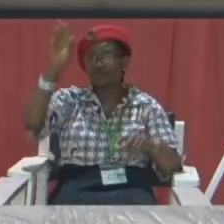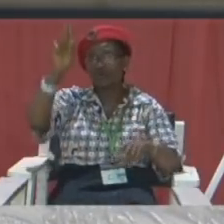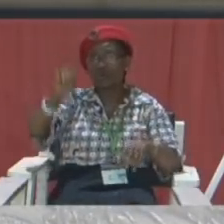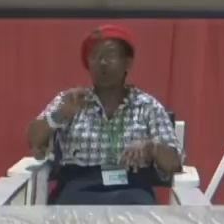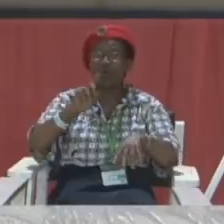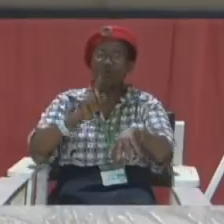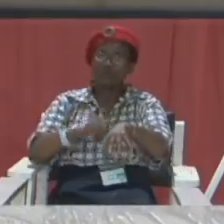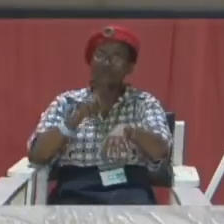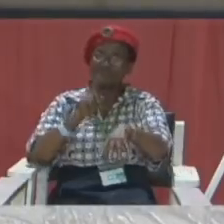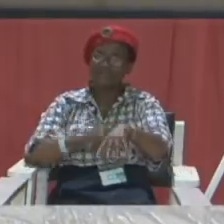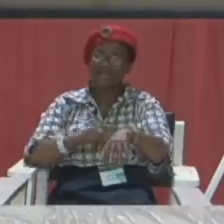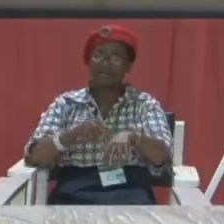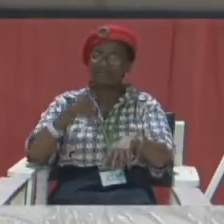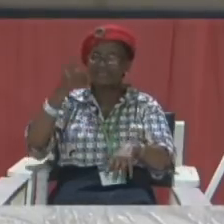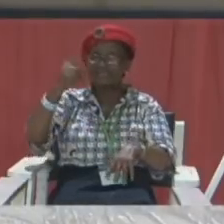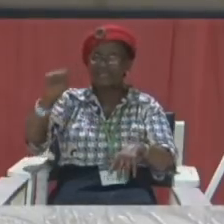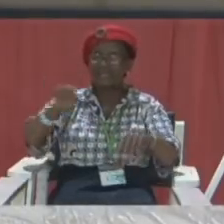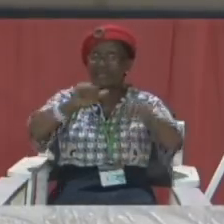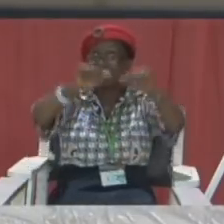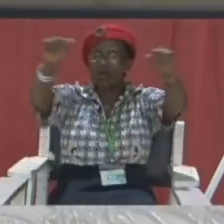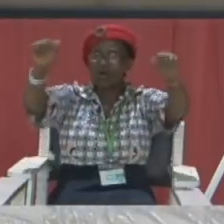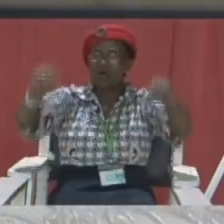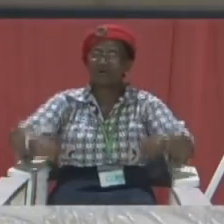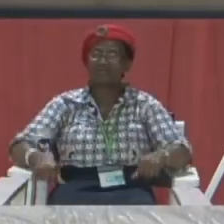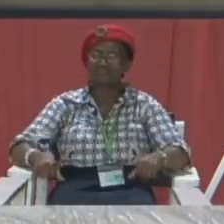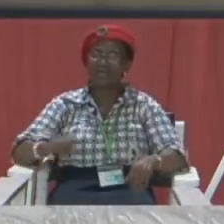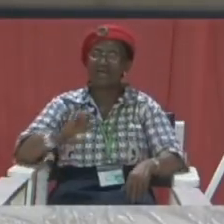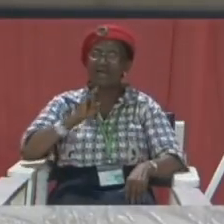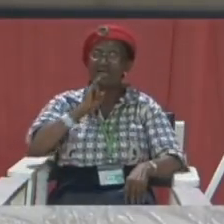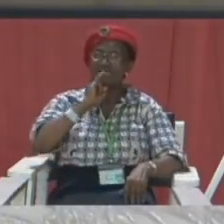altar is open. As